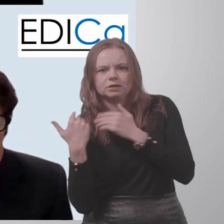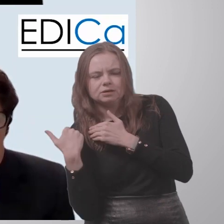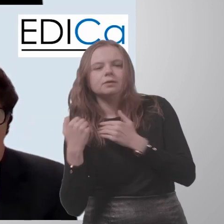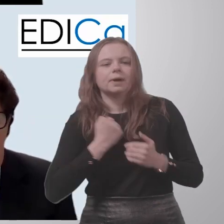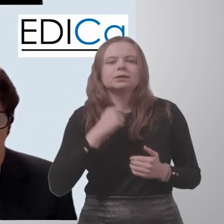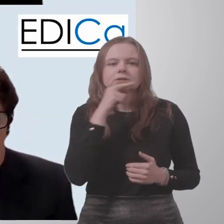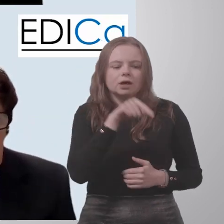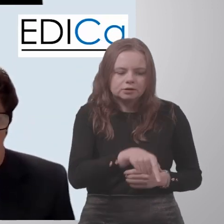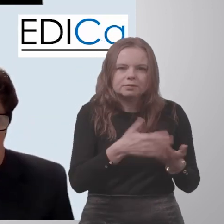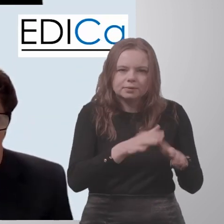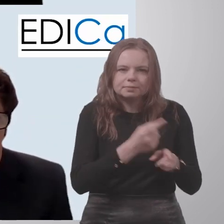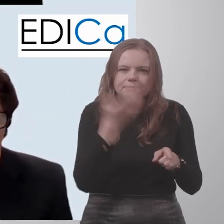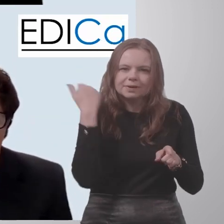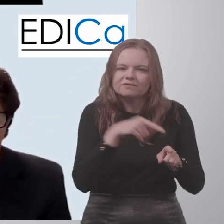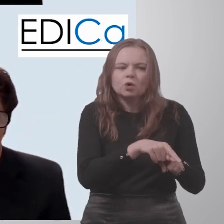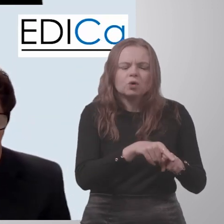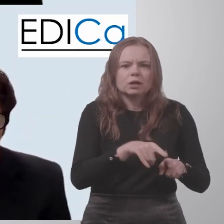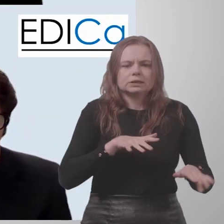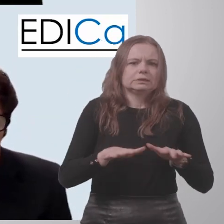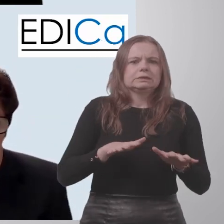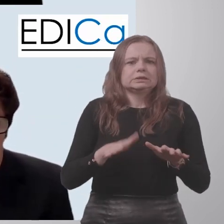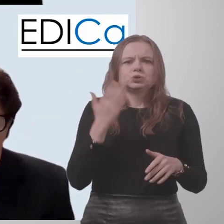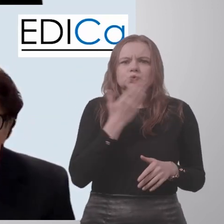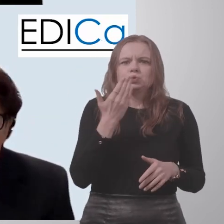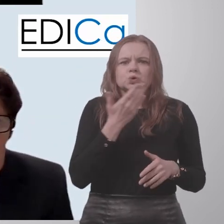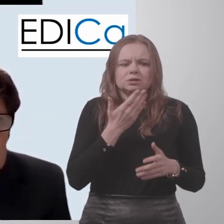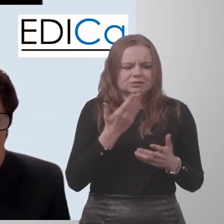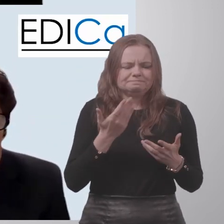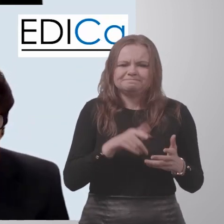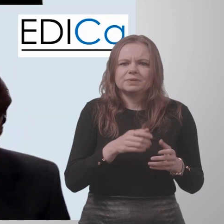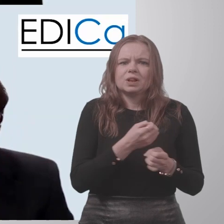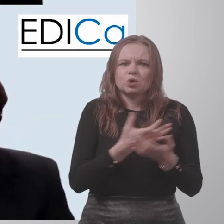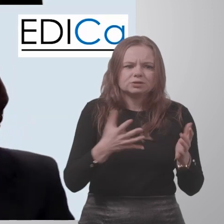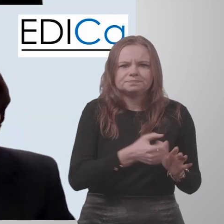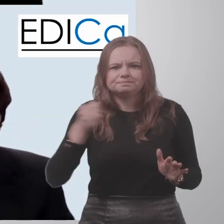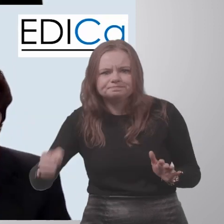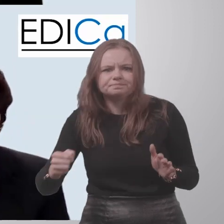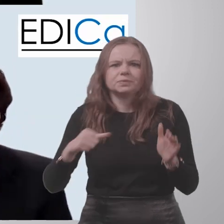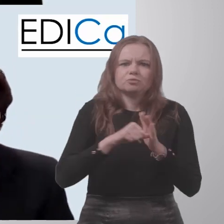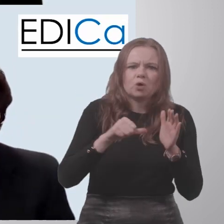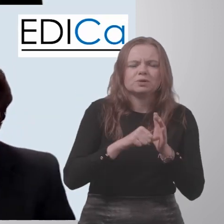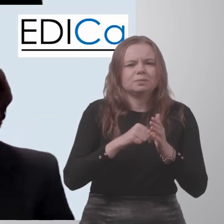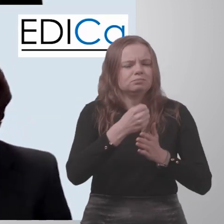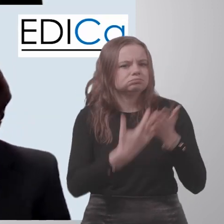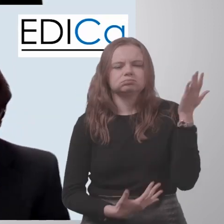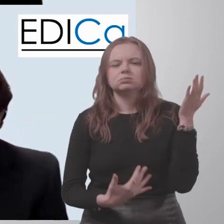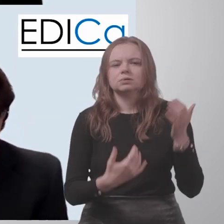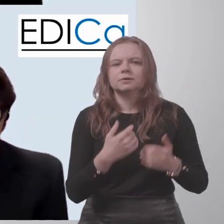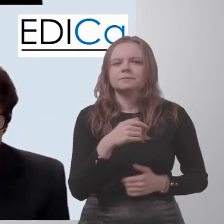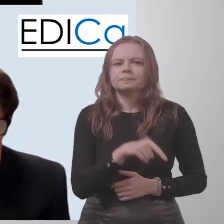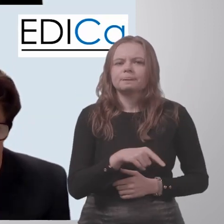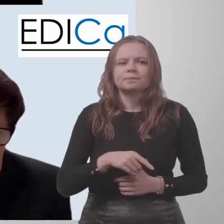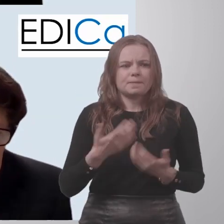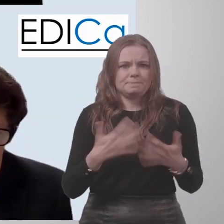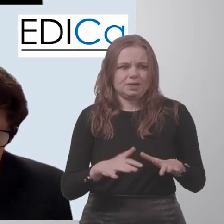already, didn't settle very well in school, lots of exclusions, lots of problems, and that ultimately indirectly impacted